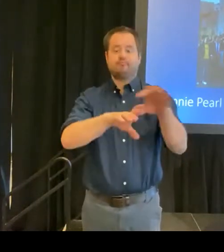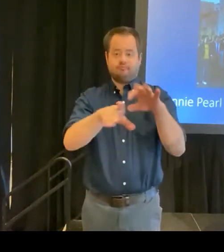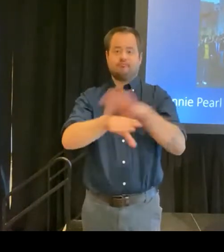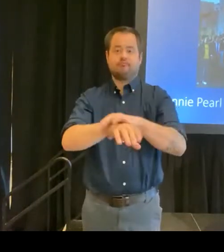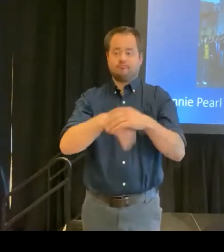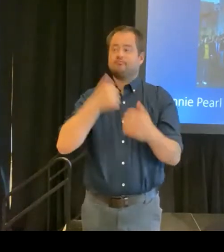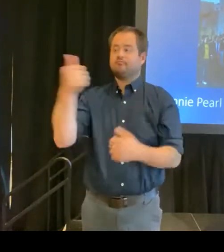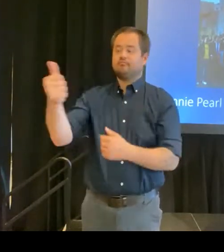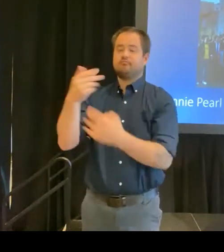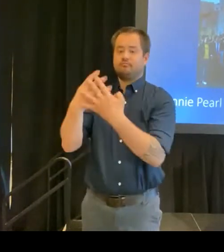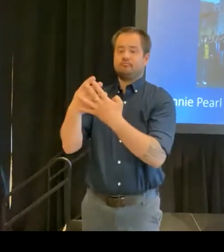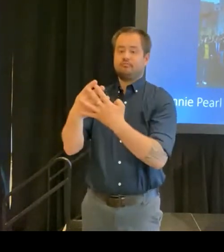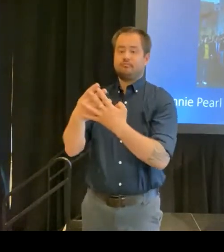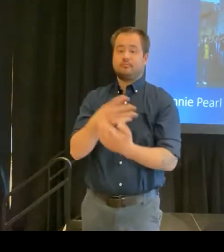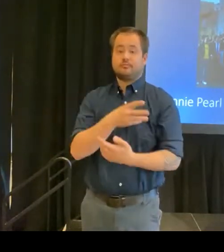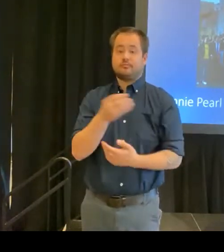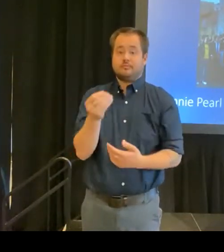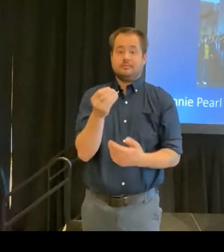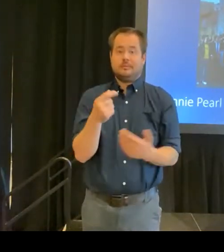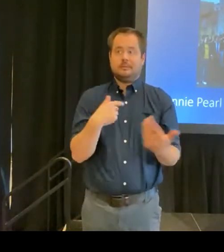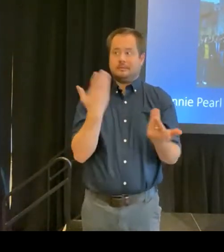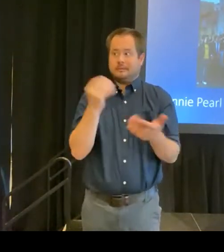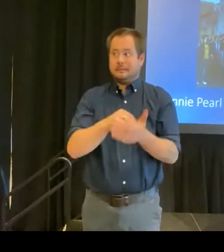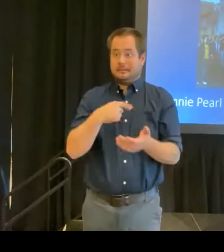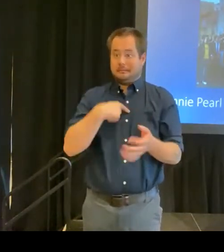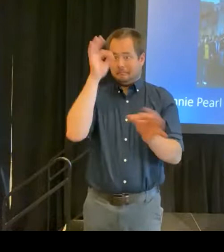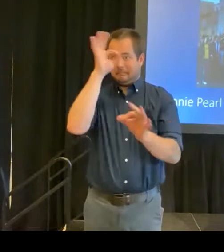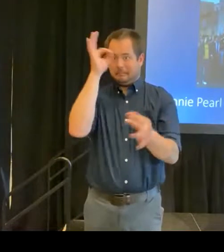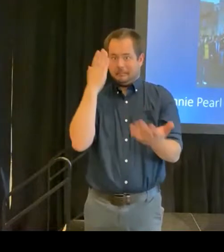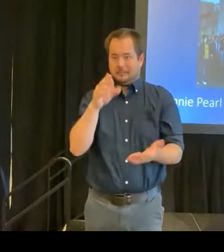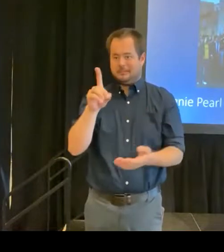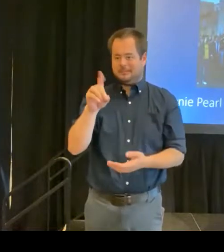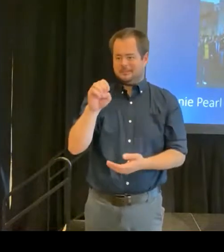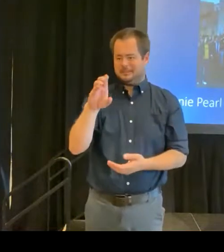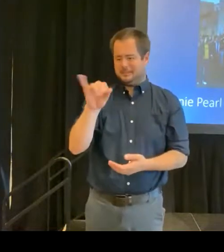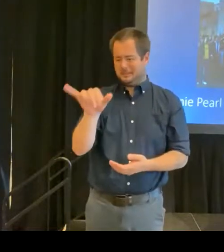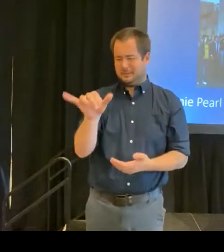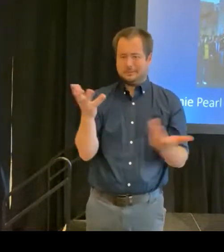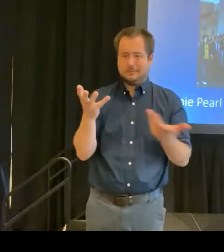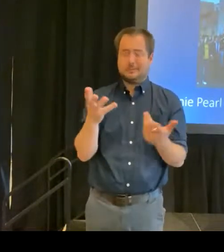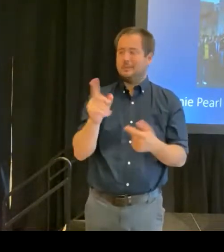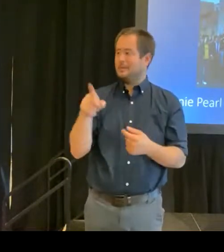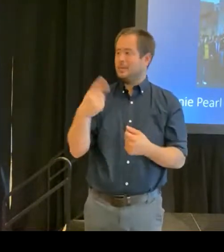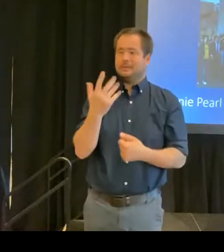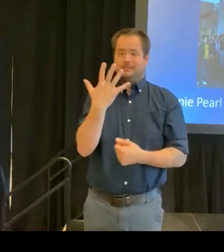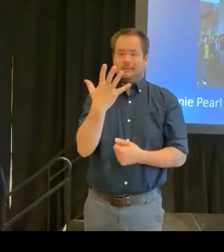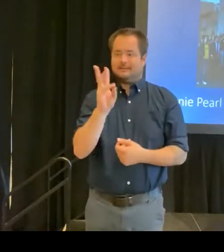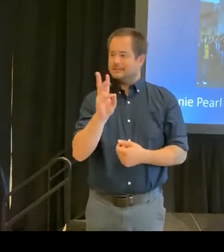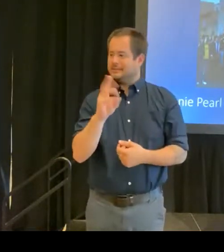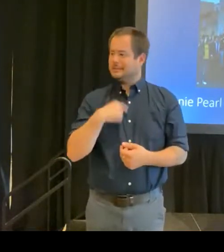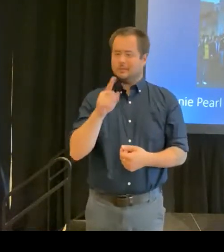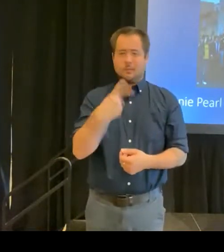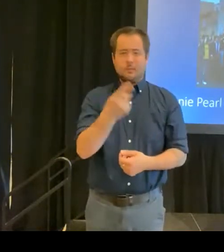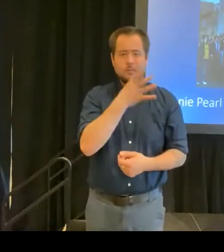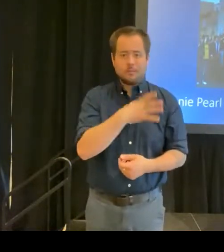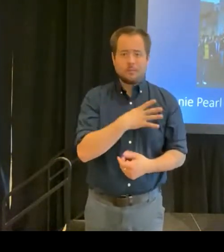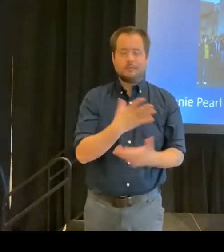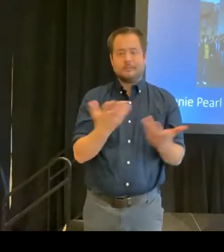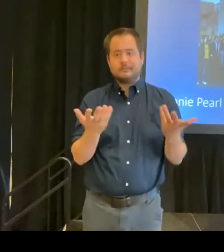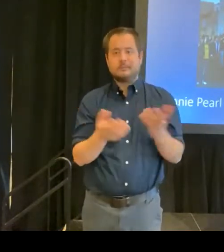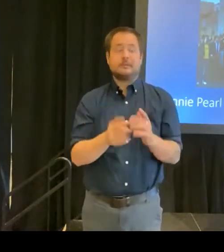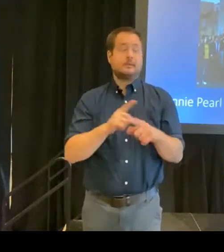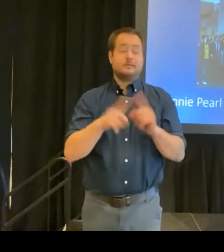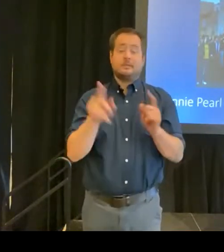going on the decoy demonstration. There's just about 5 or 6 of us. And I was the only female. So later on